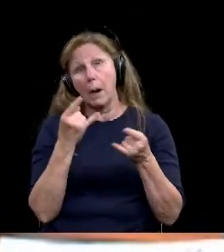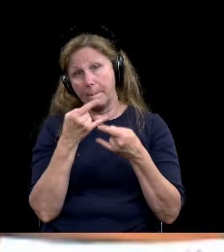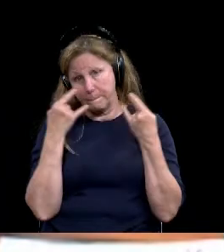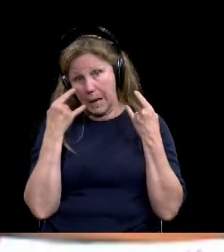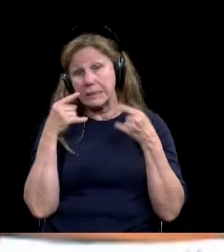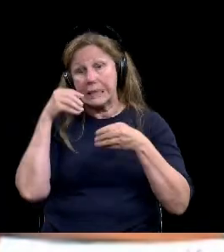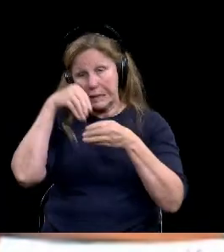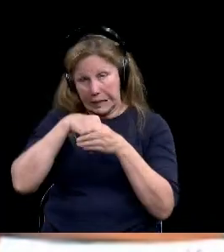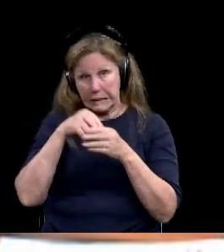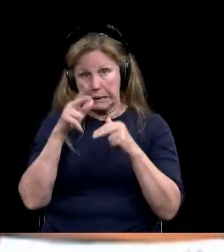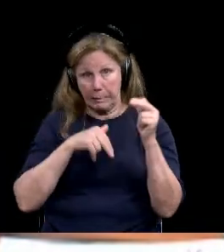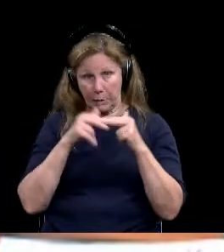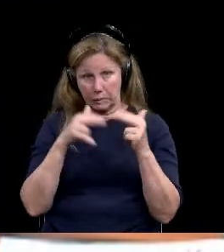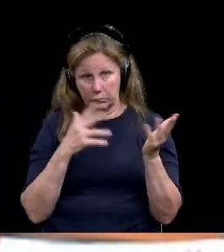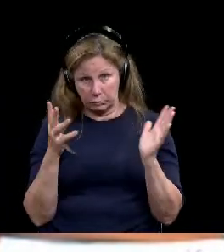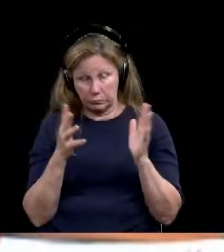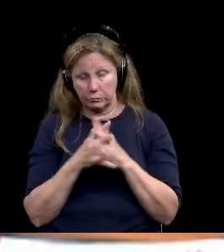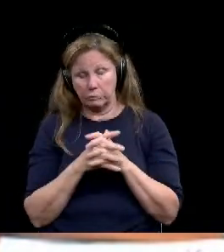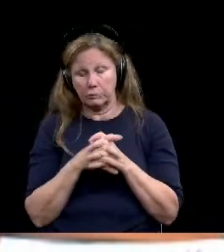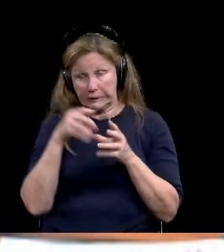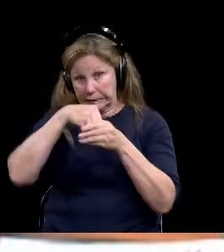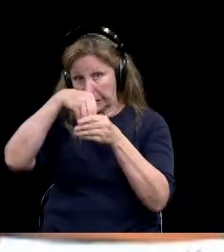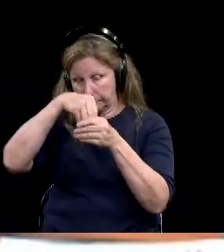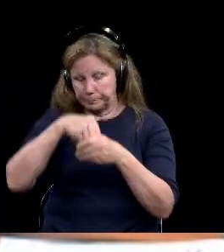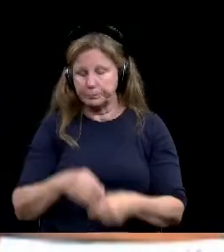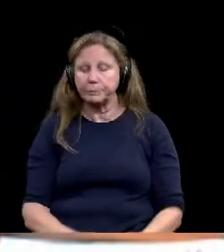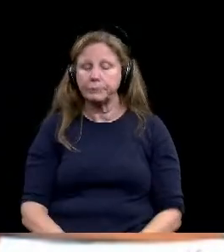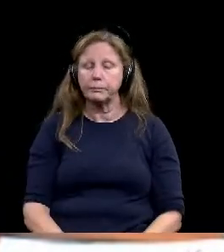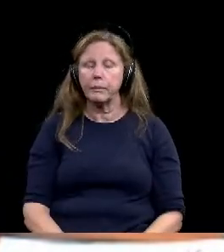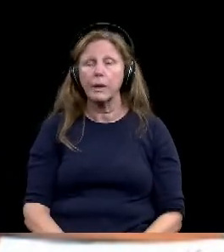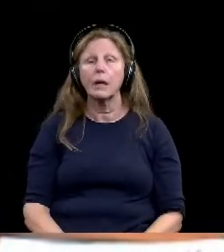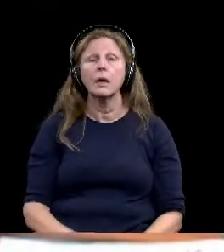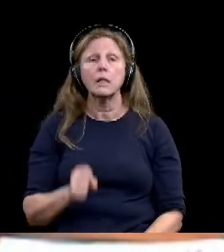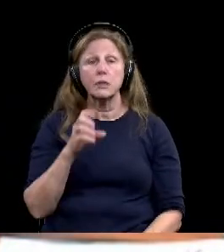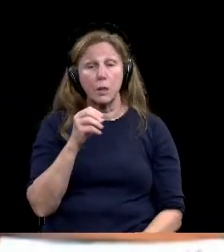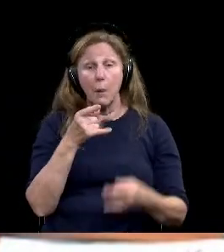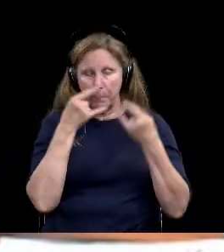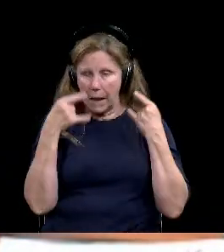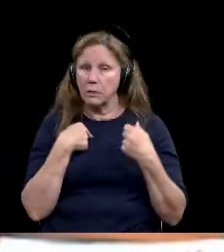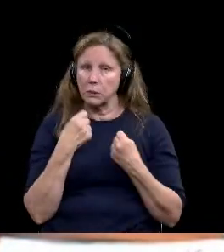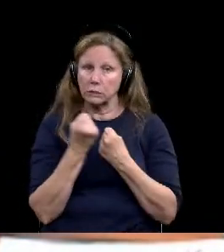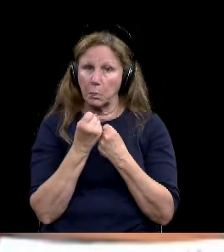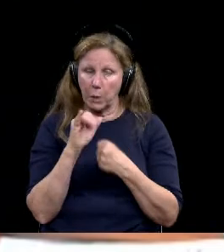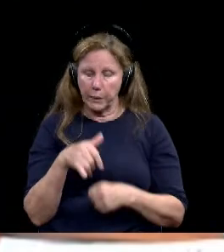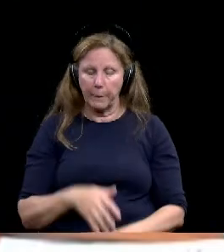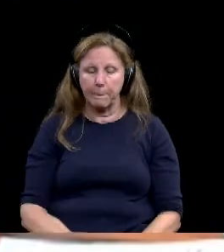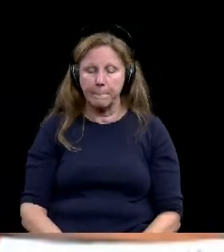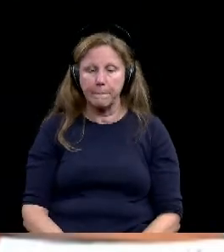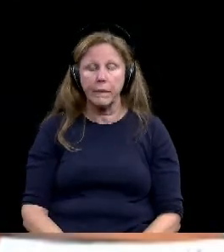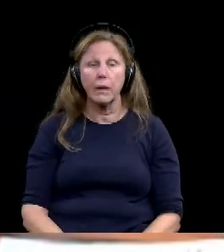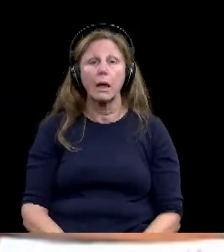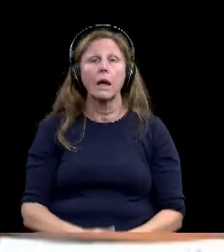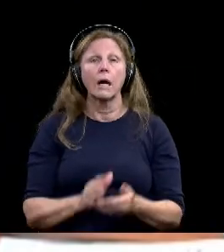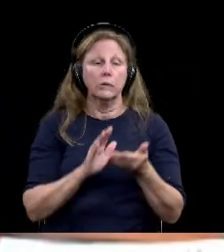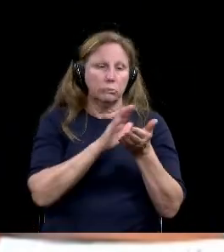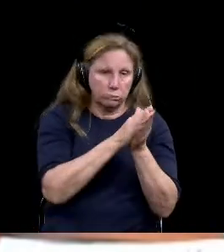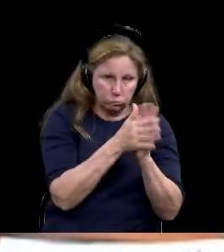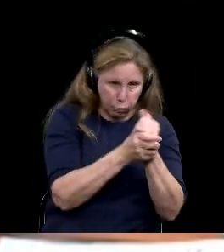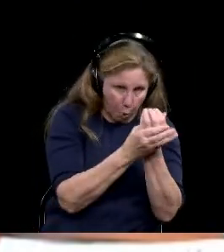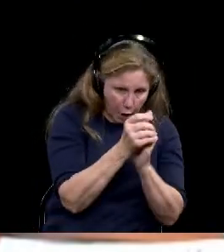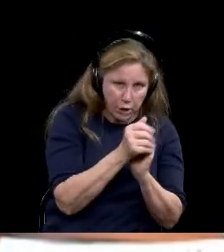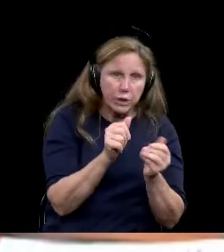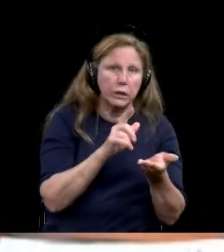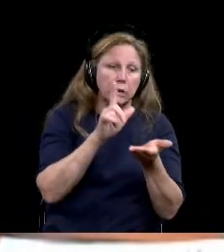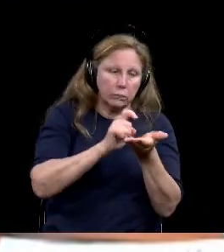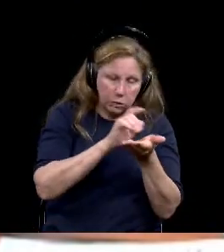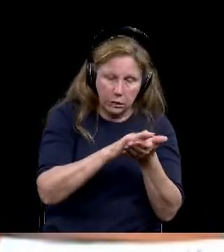hygiene, without a shadow of a doubt, has been historically 200 years old, proven record that it reduces the infection, whether